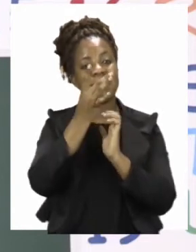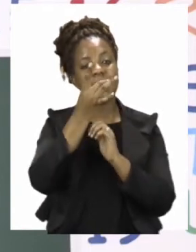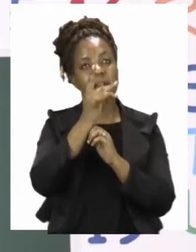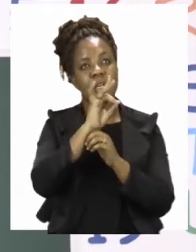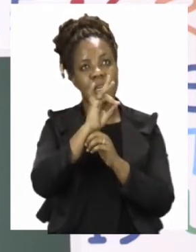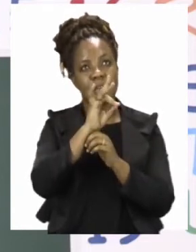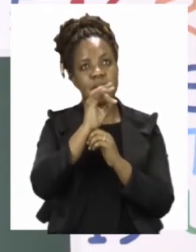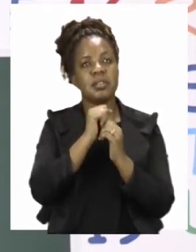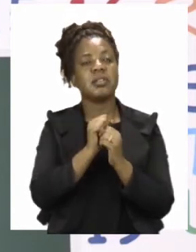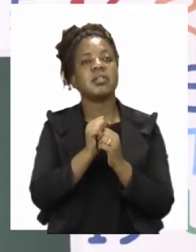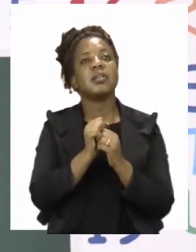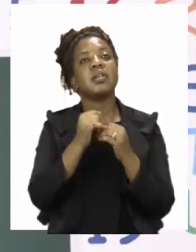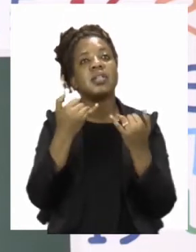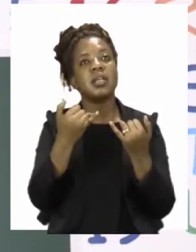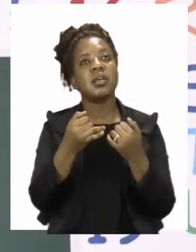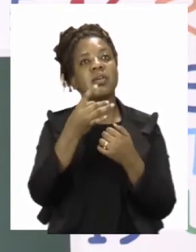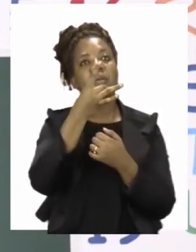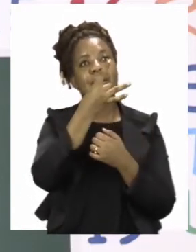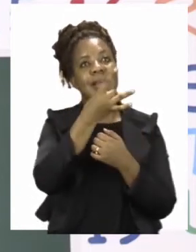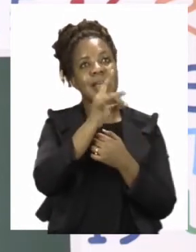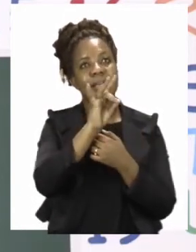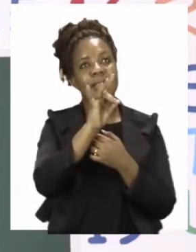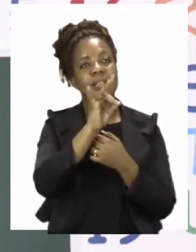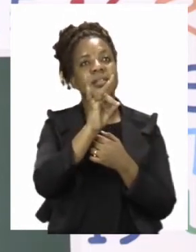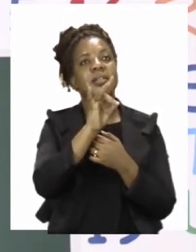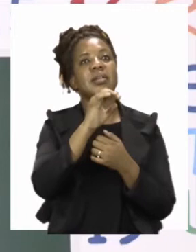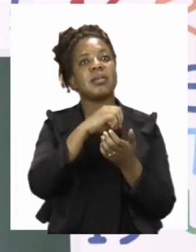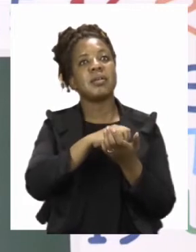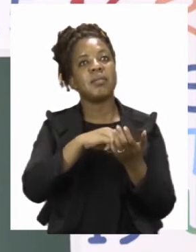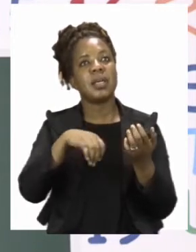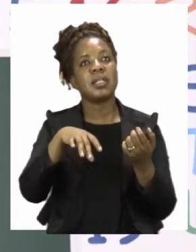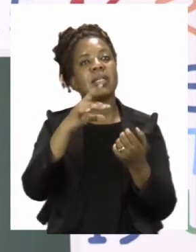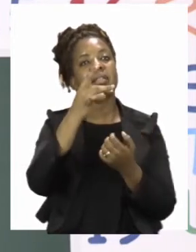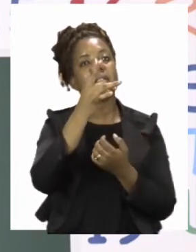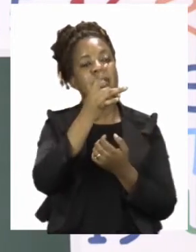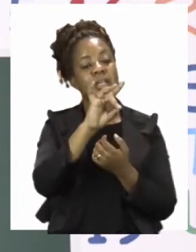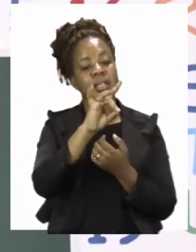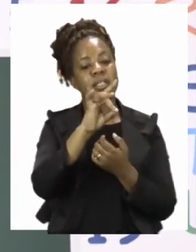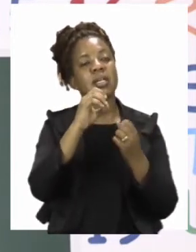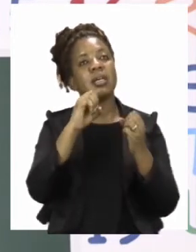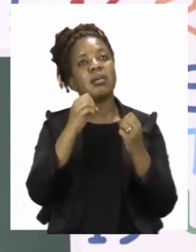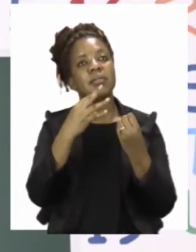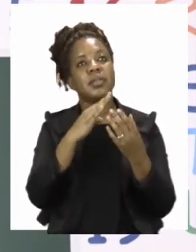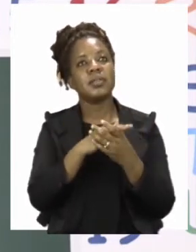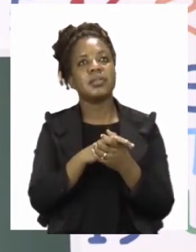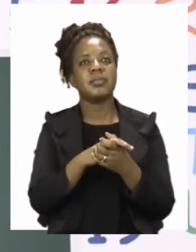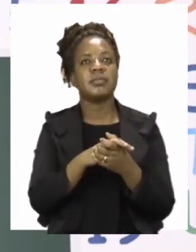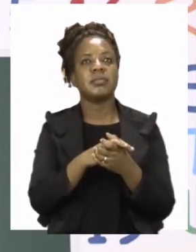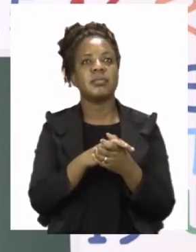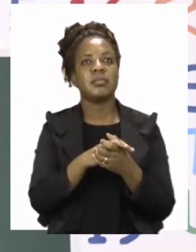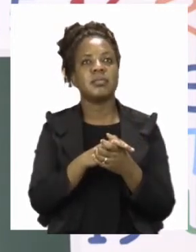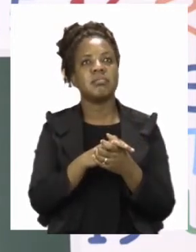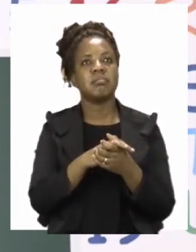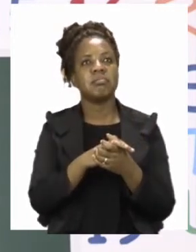becomes 12. Now we know we can subtract. So we now say